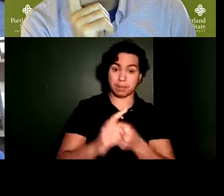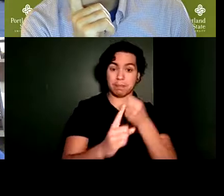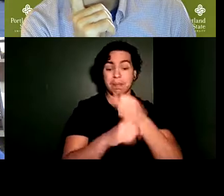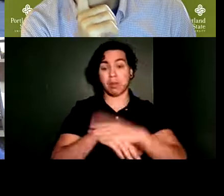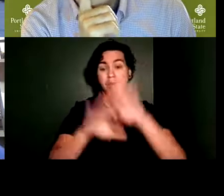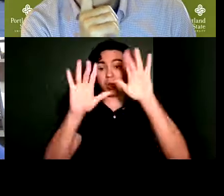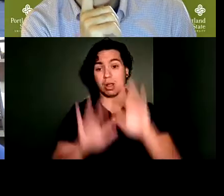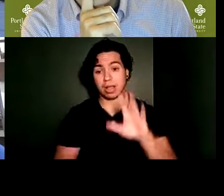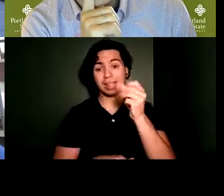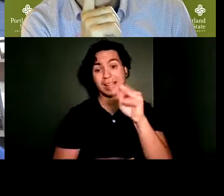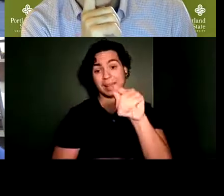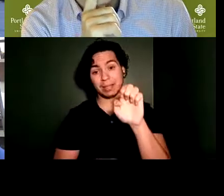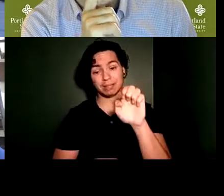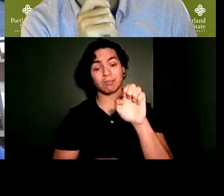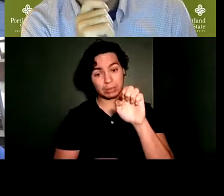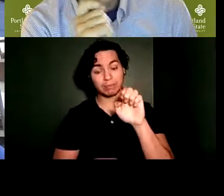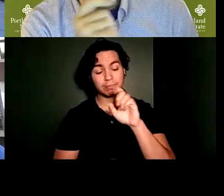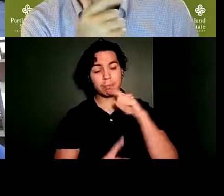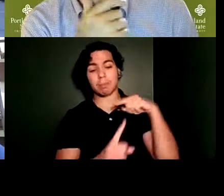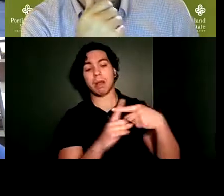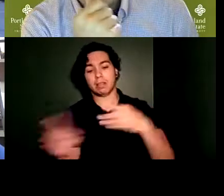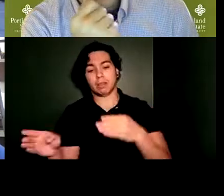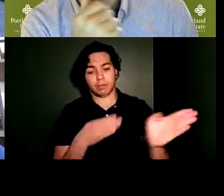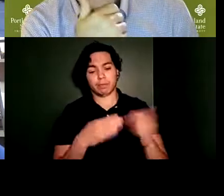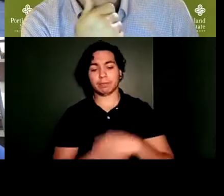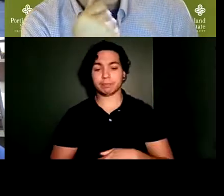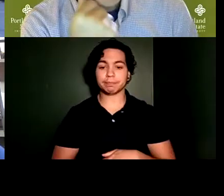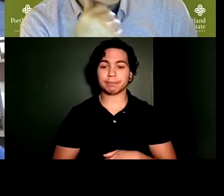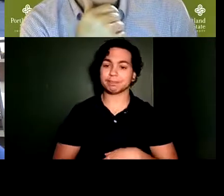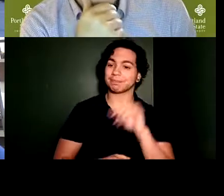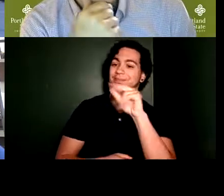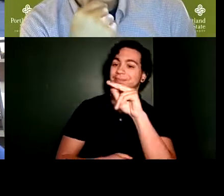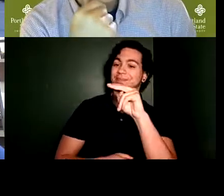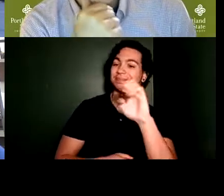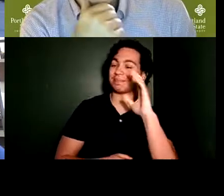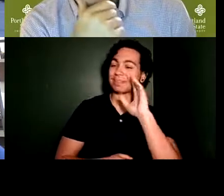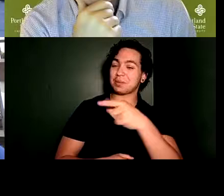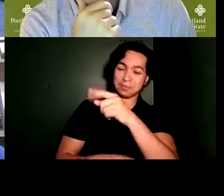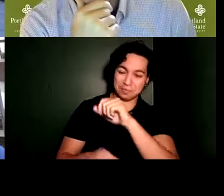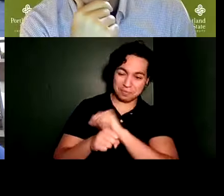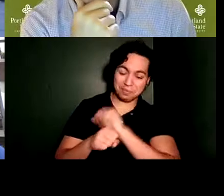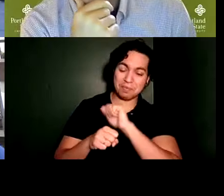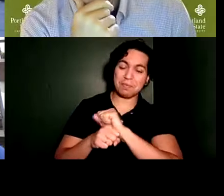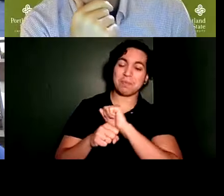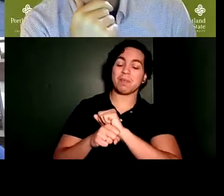positive. Great. Well, I know Anne has done some work looking at